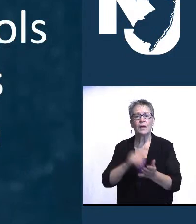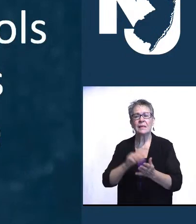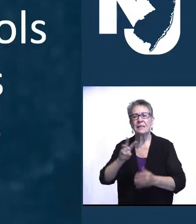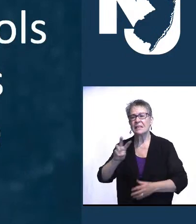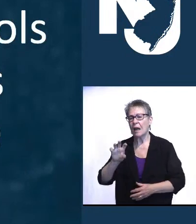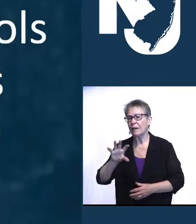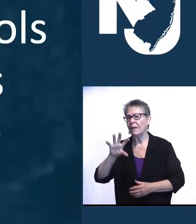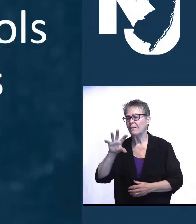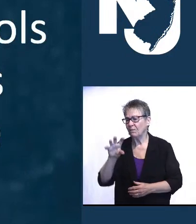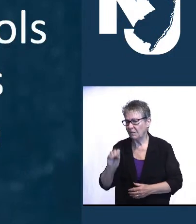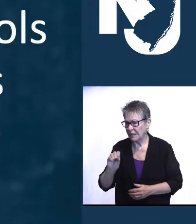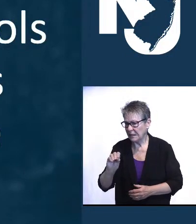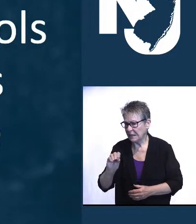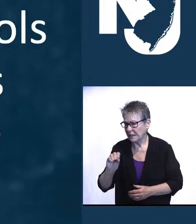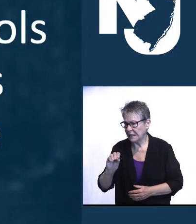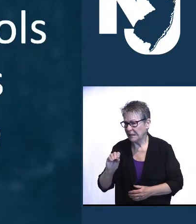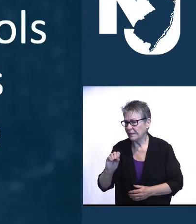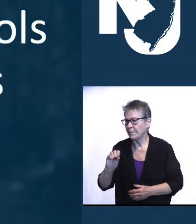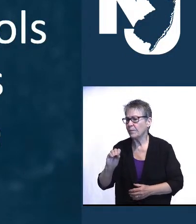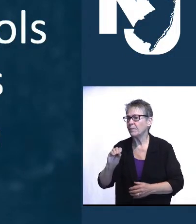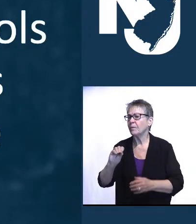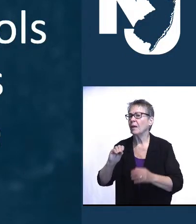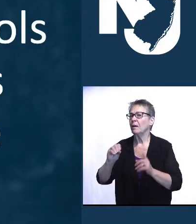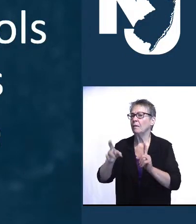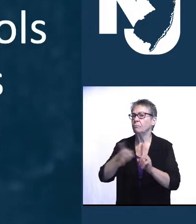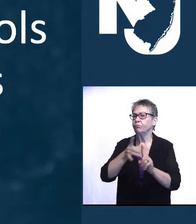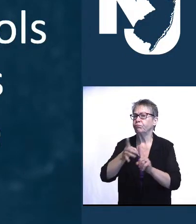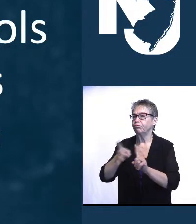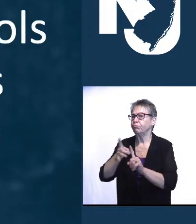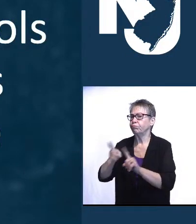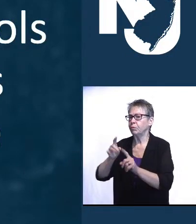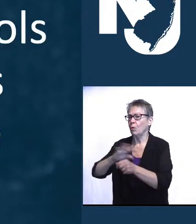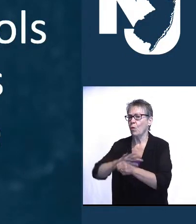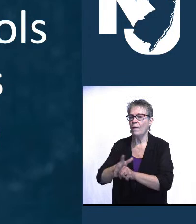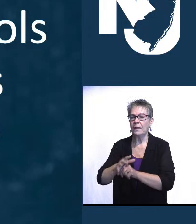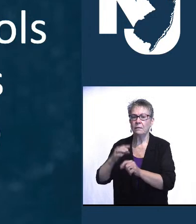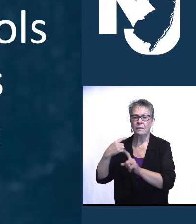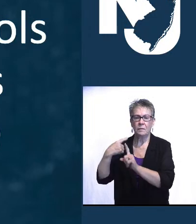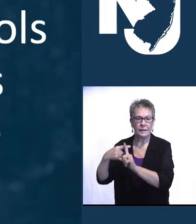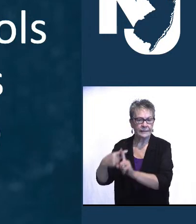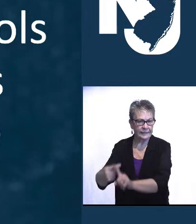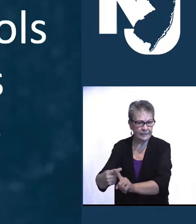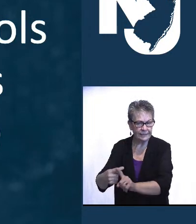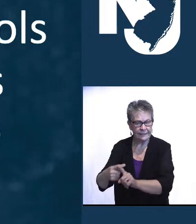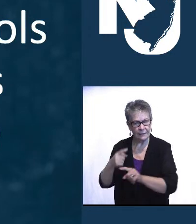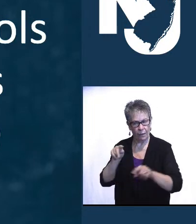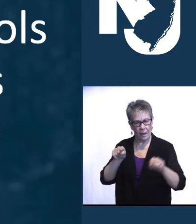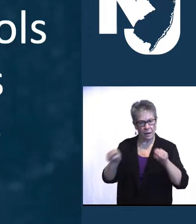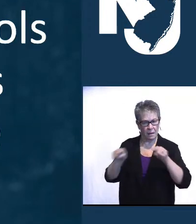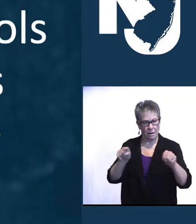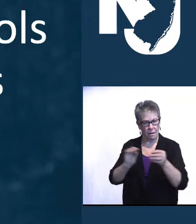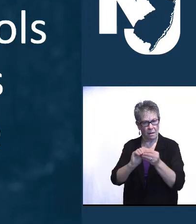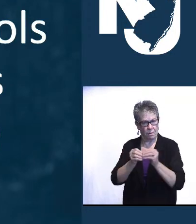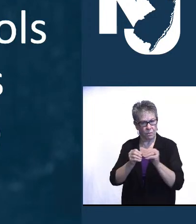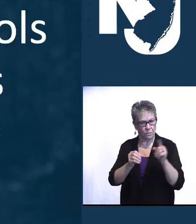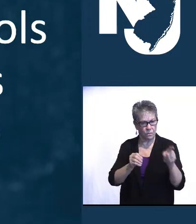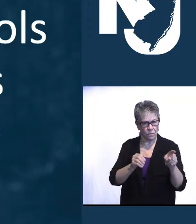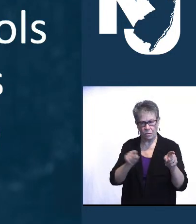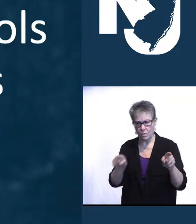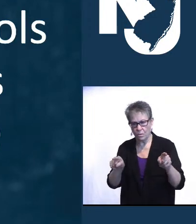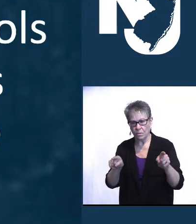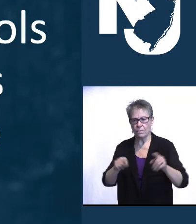for a moment longer than necessary, at the same time, the last thing we wanted to do was to pull back too early, endanger our students